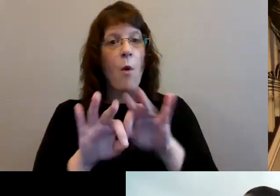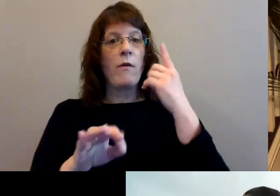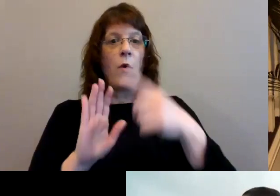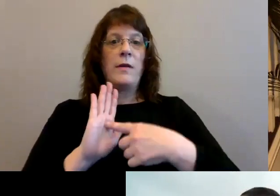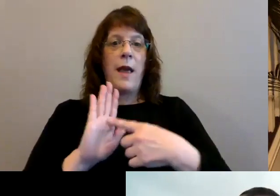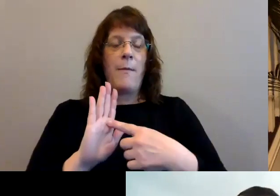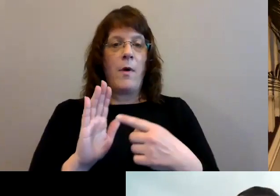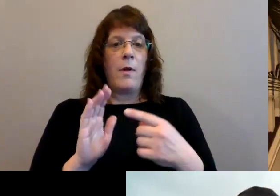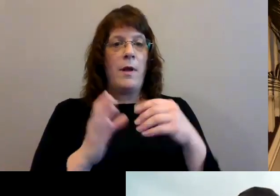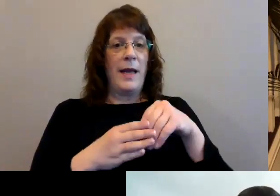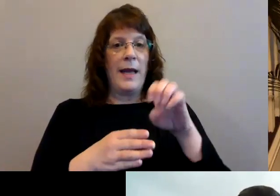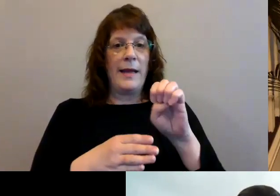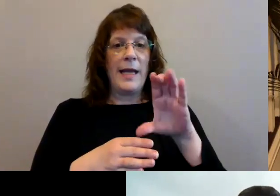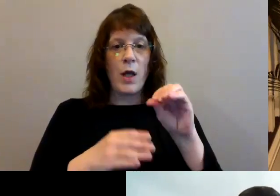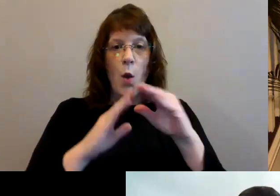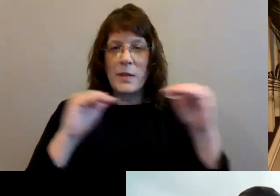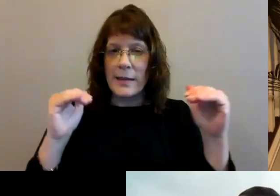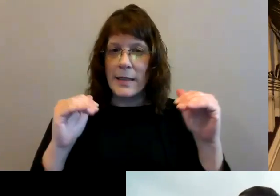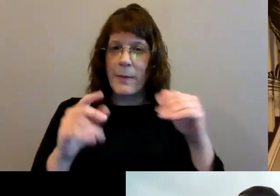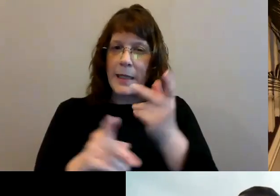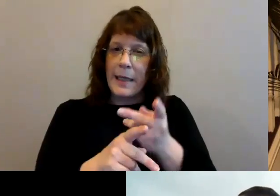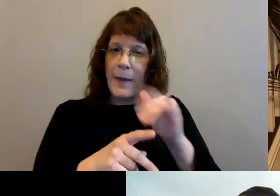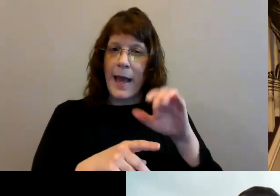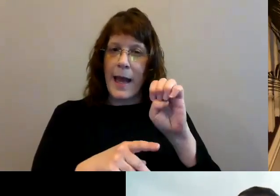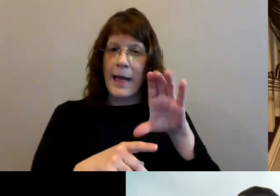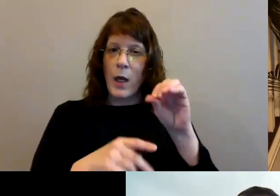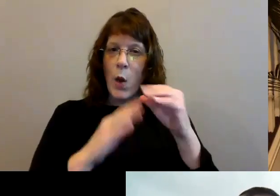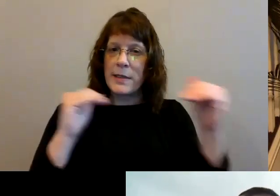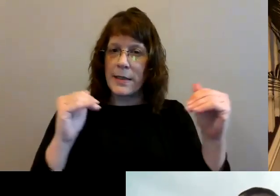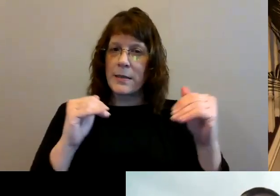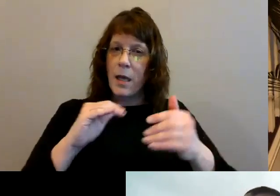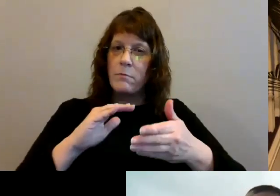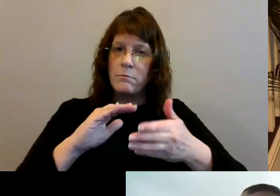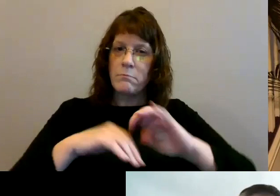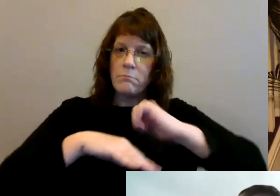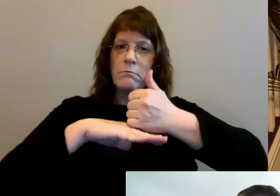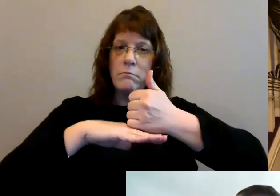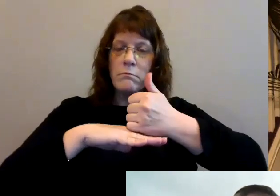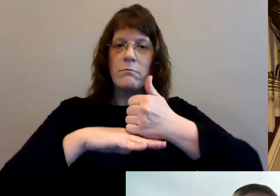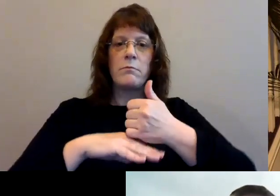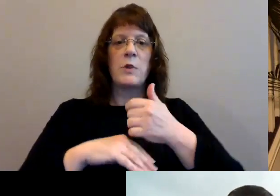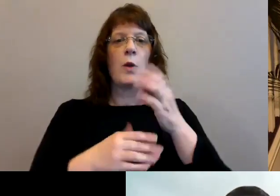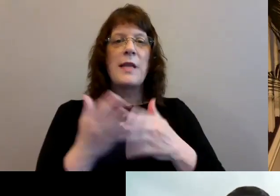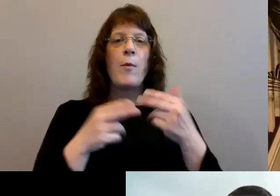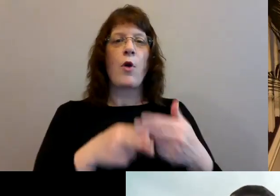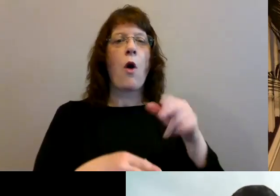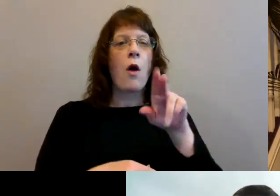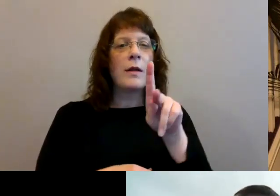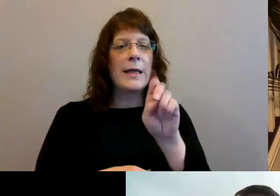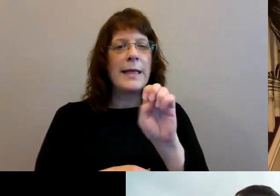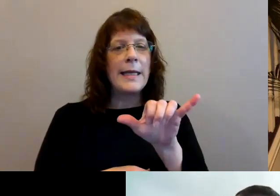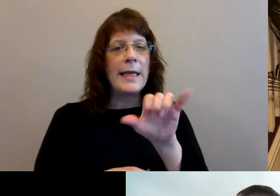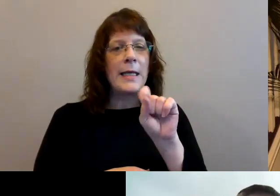an ecosystem and keeping that ecosystem in place. Some species are like what we call the keystone species, that are really key in